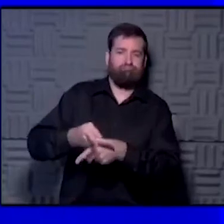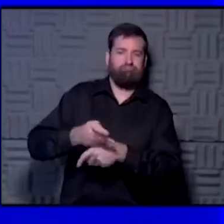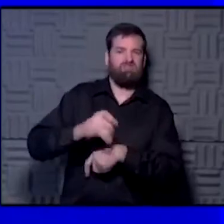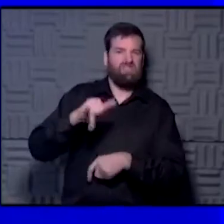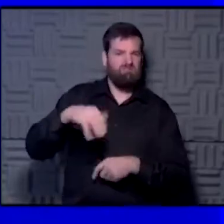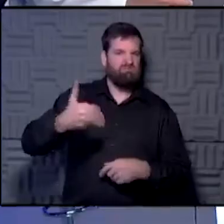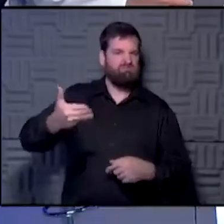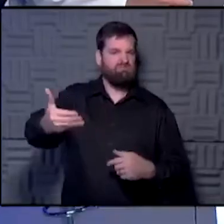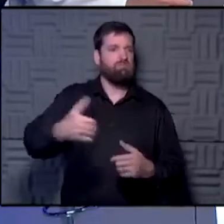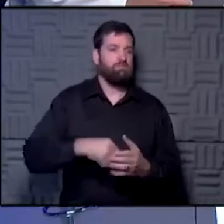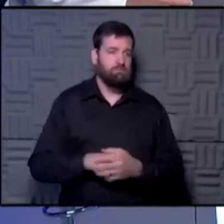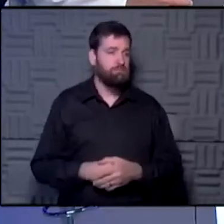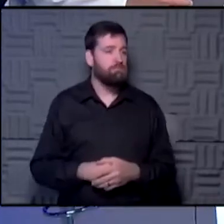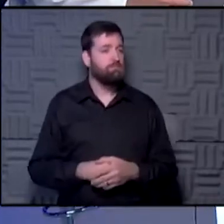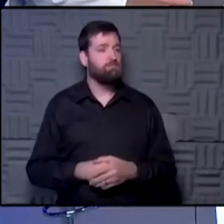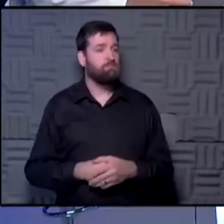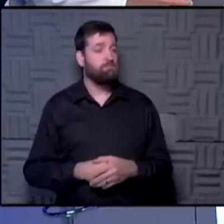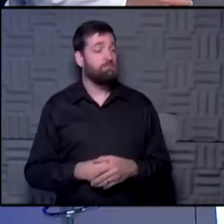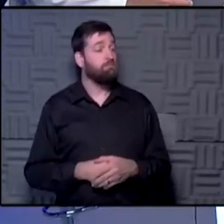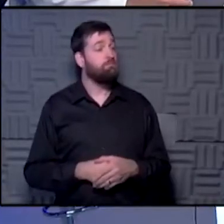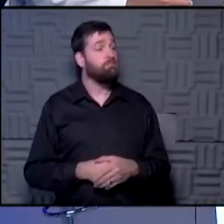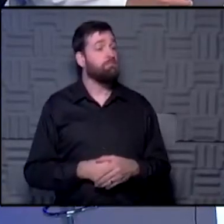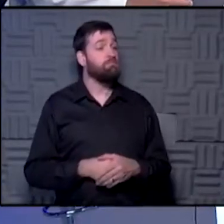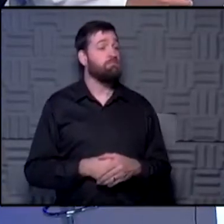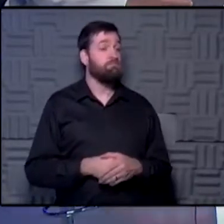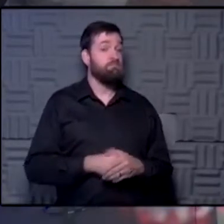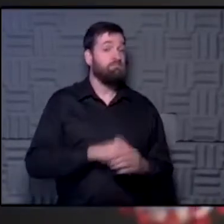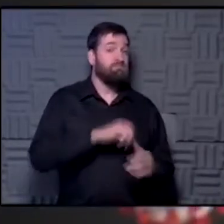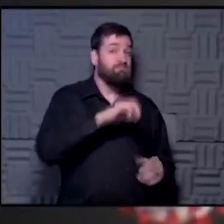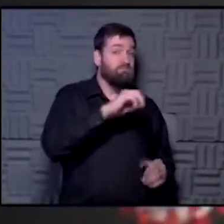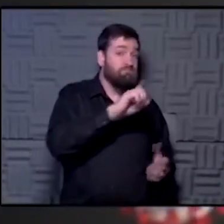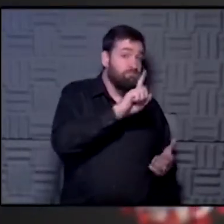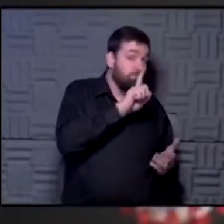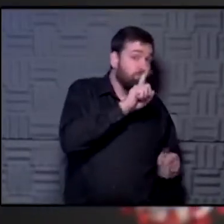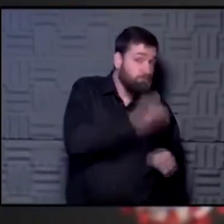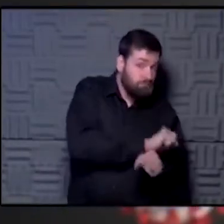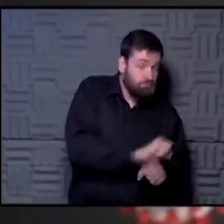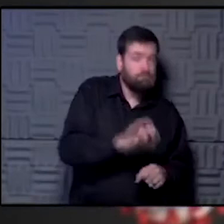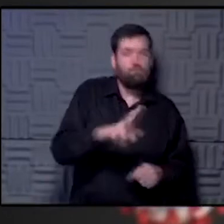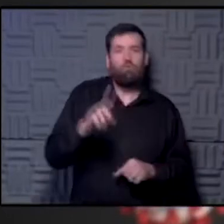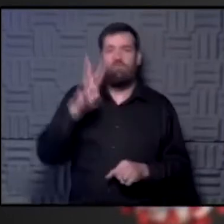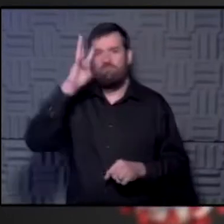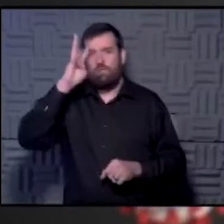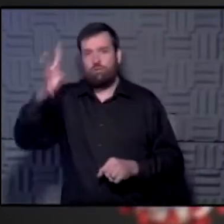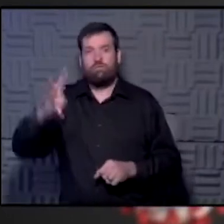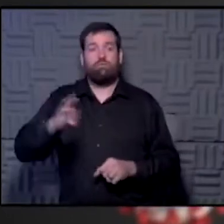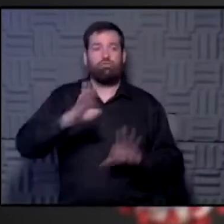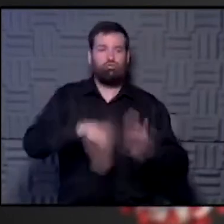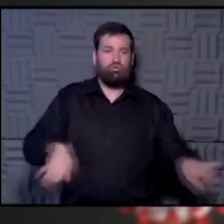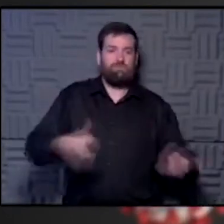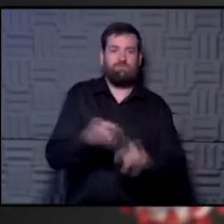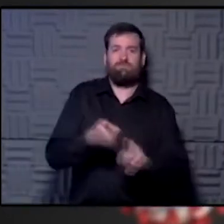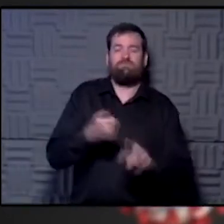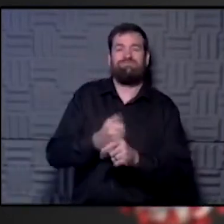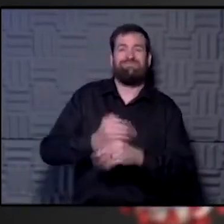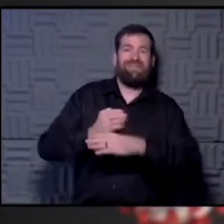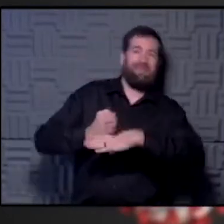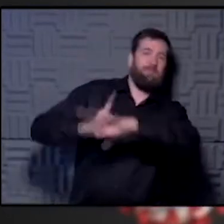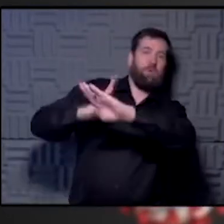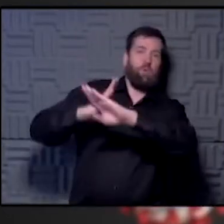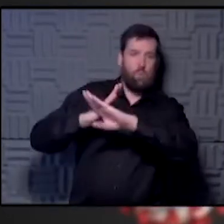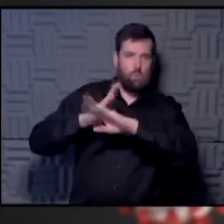well. All right, Bob. All right, fact or fiction, children are immune to COVID-19.